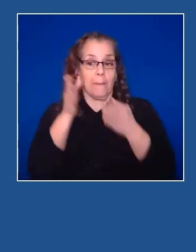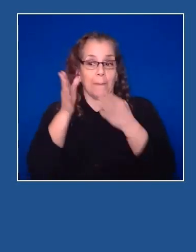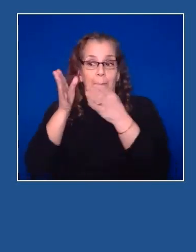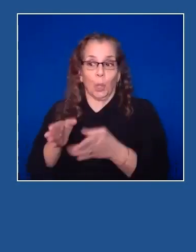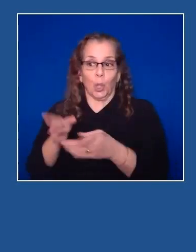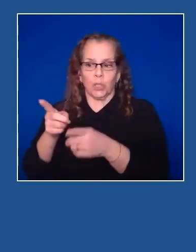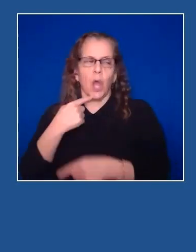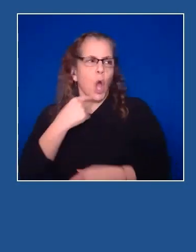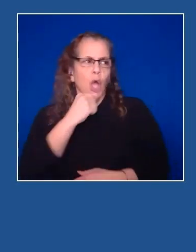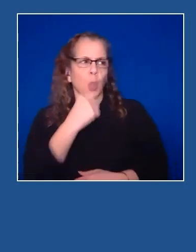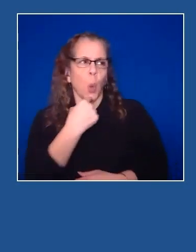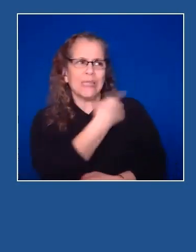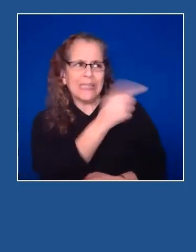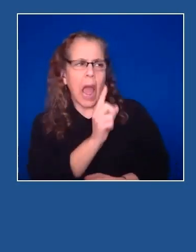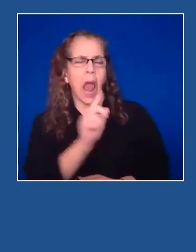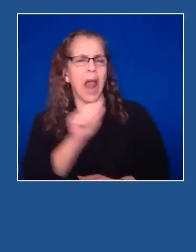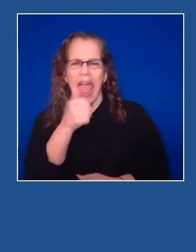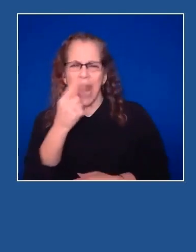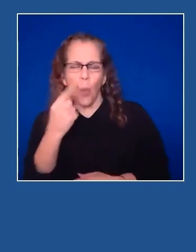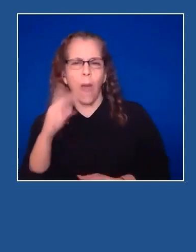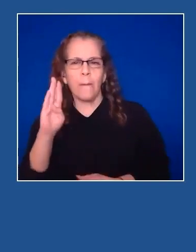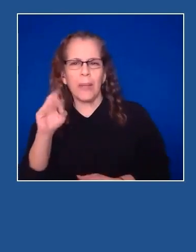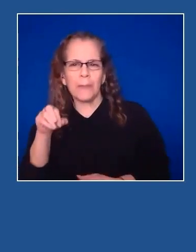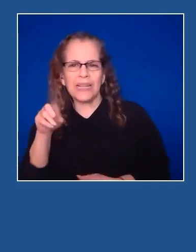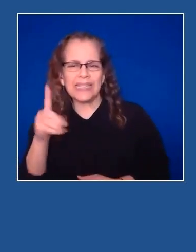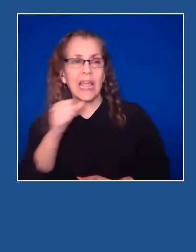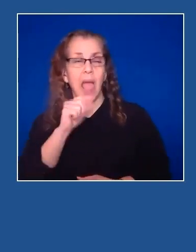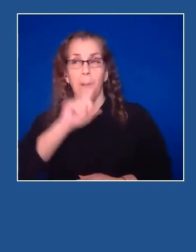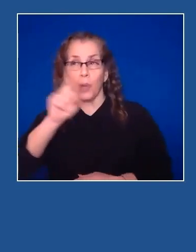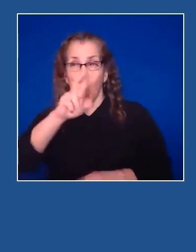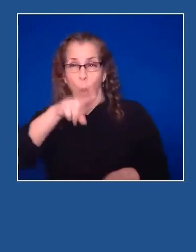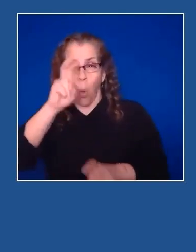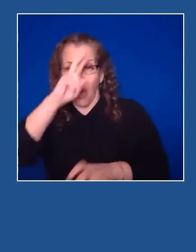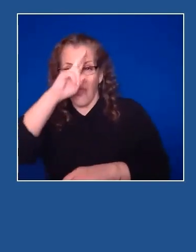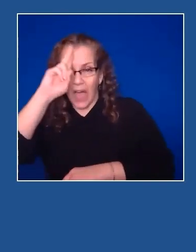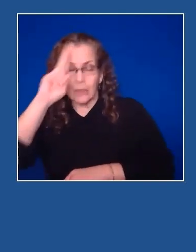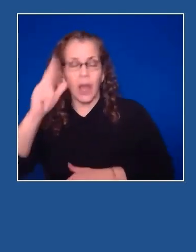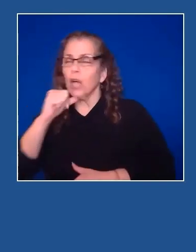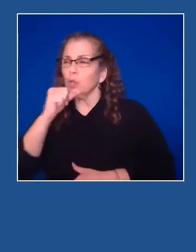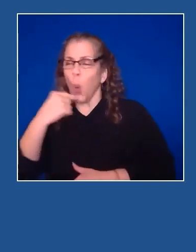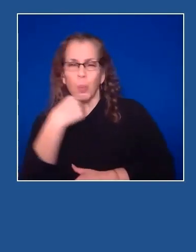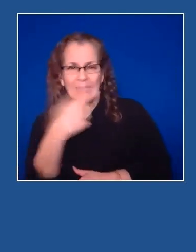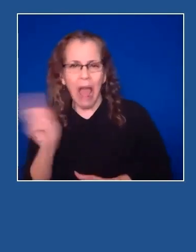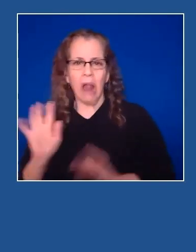have BPD, don't tell anybody I'm going into the hospital, I don't want anyone to know that I'm having a hard time?